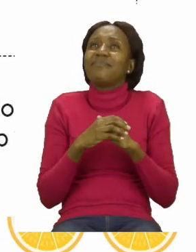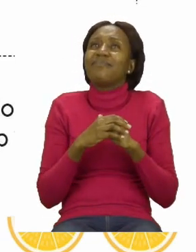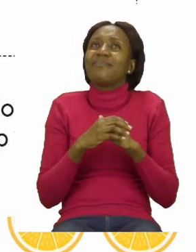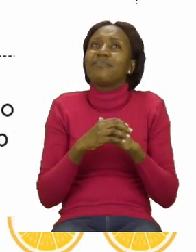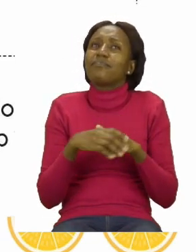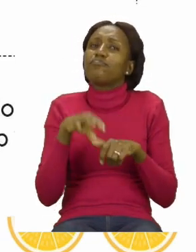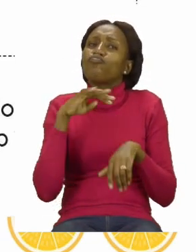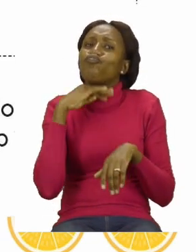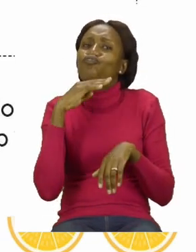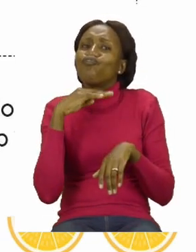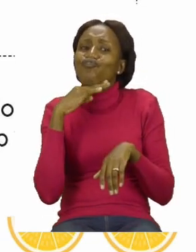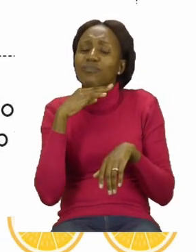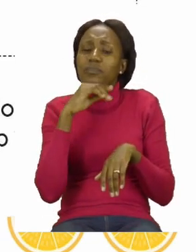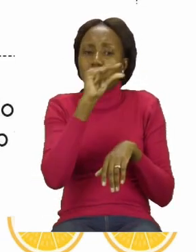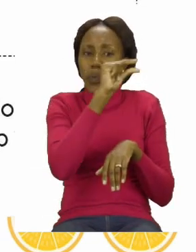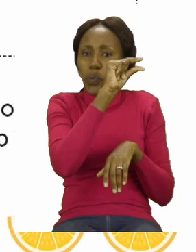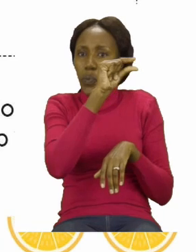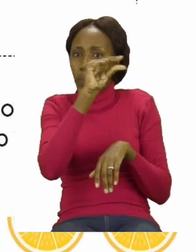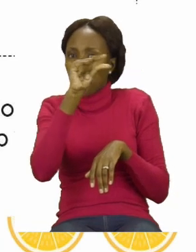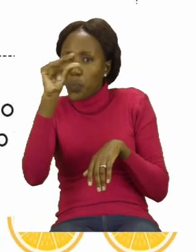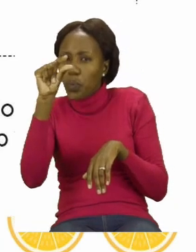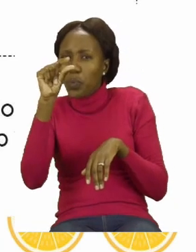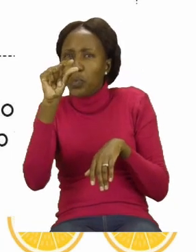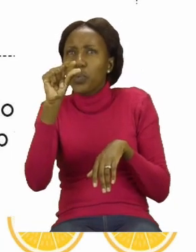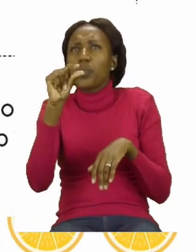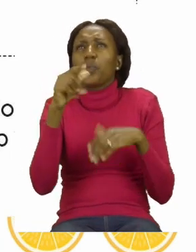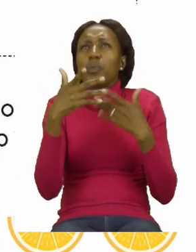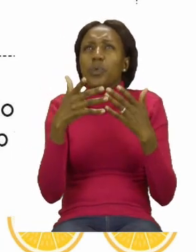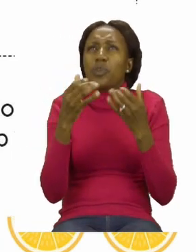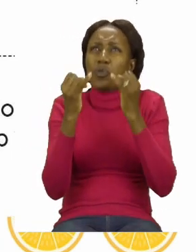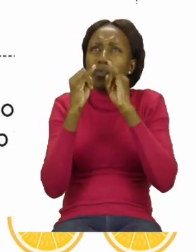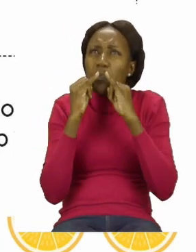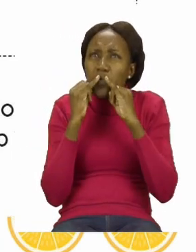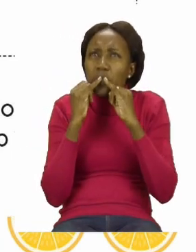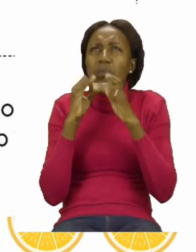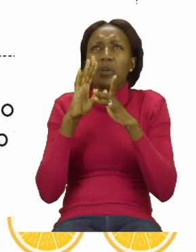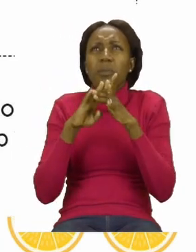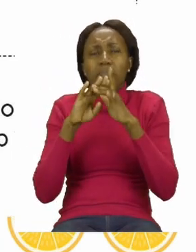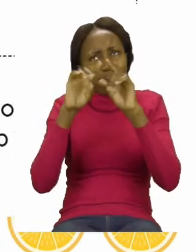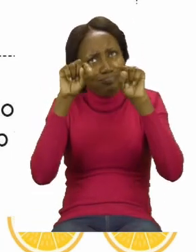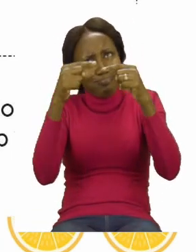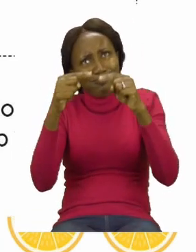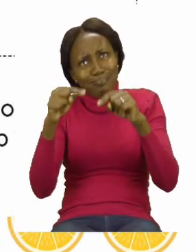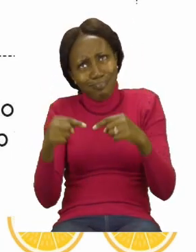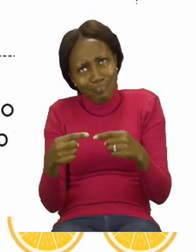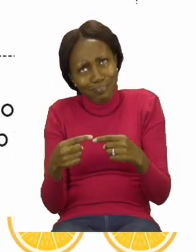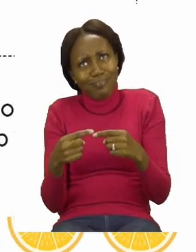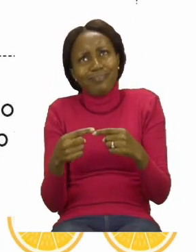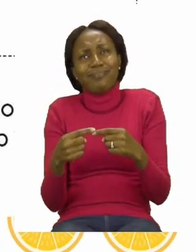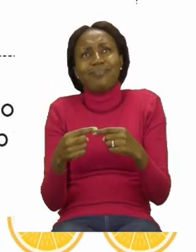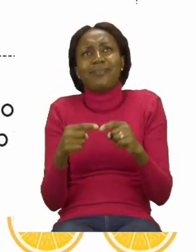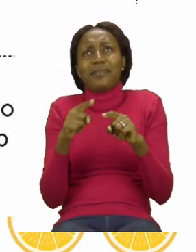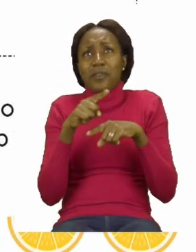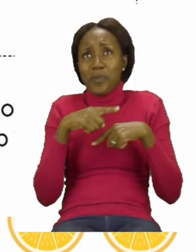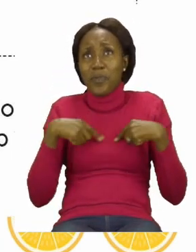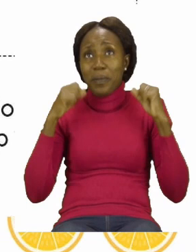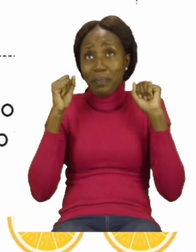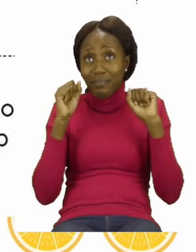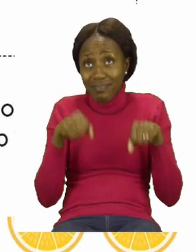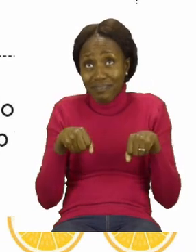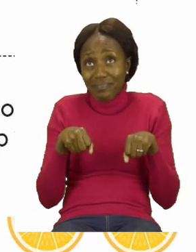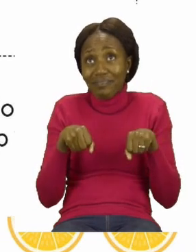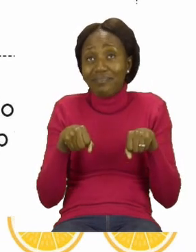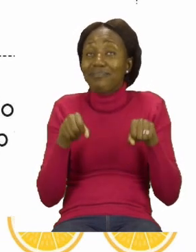is a sentence or a little story telling us about a situation, and it is our job to work it